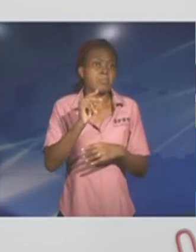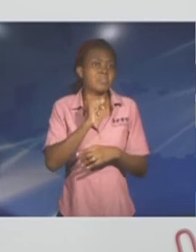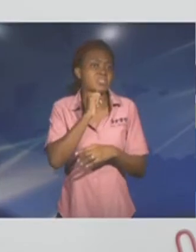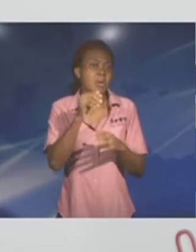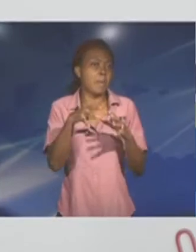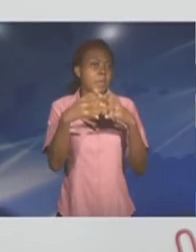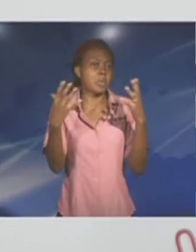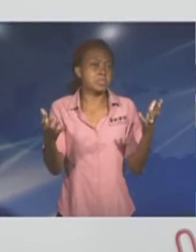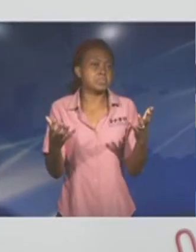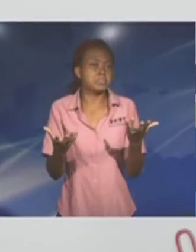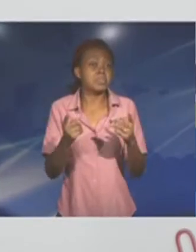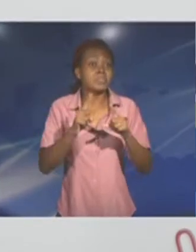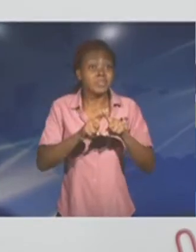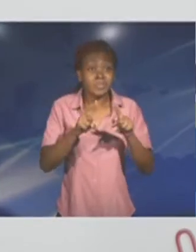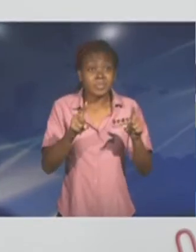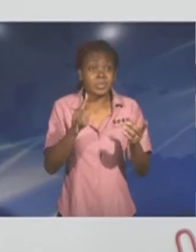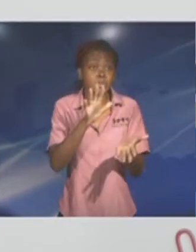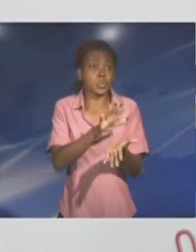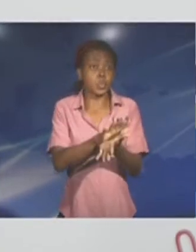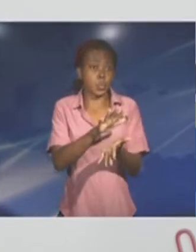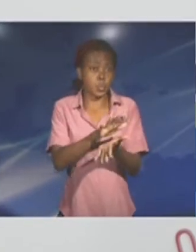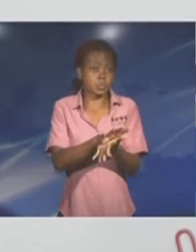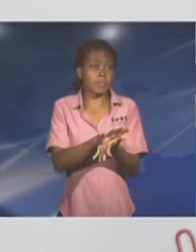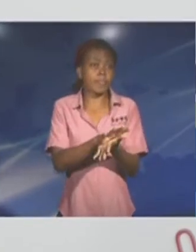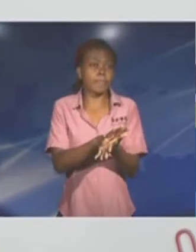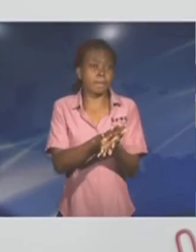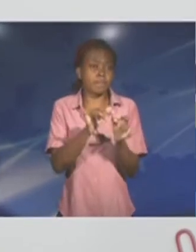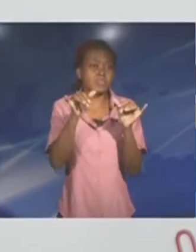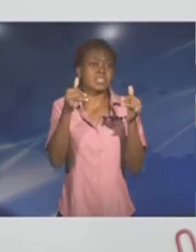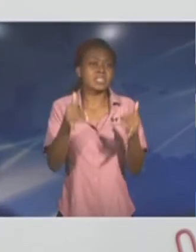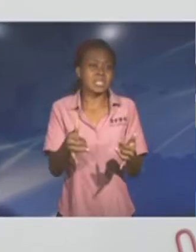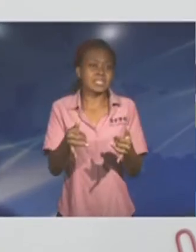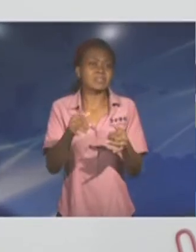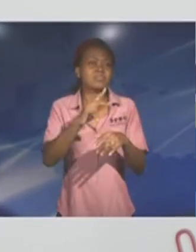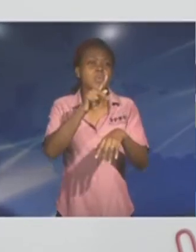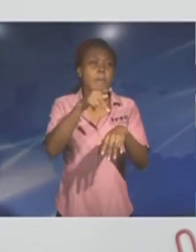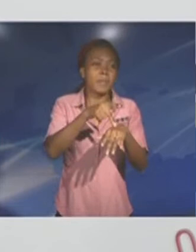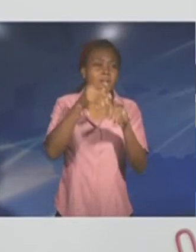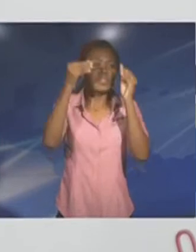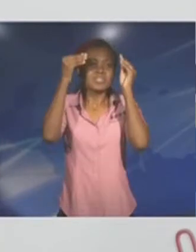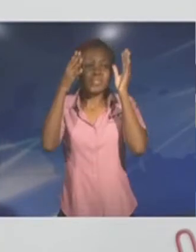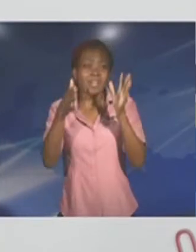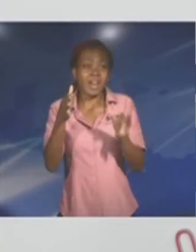systems generally do know what to do, and if they don't, the county medical